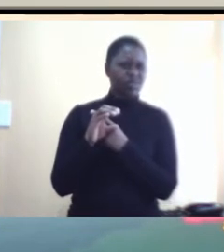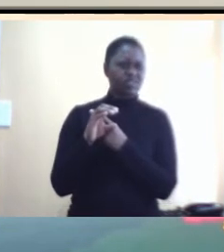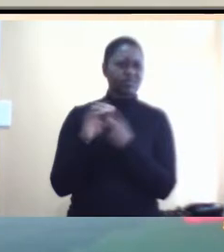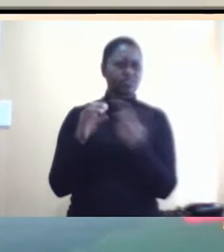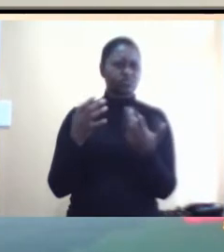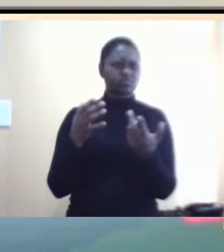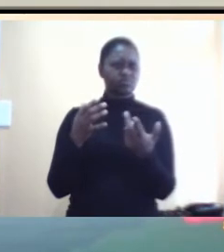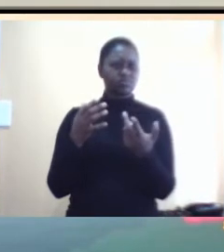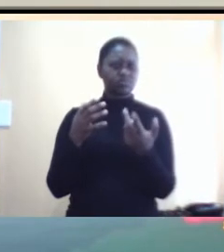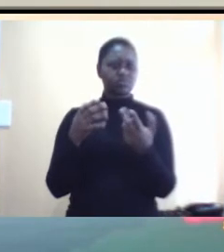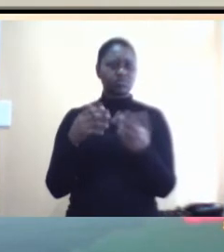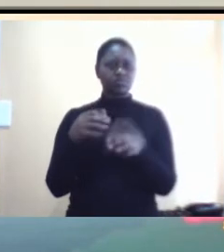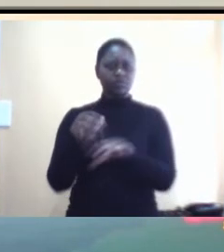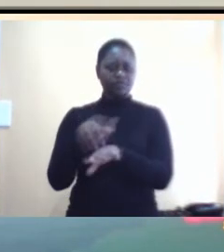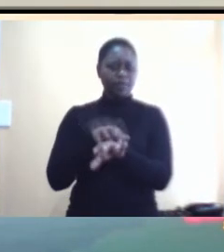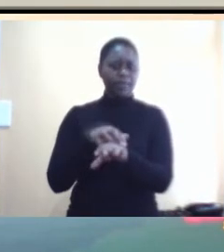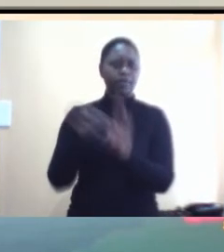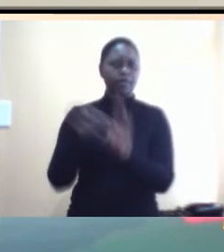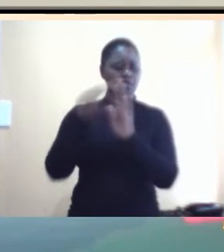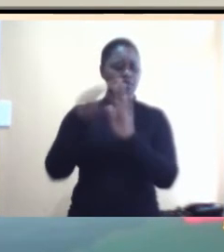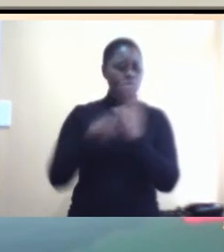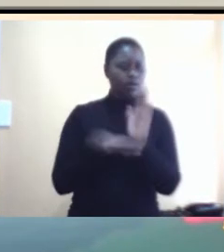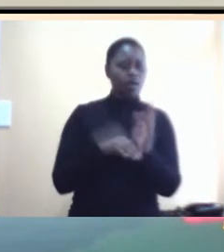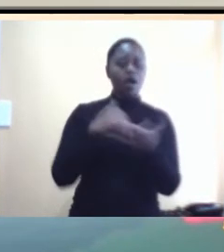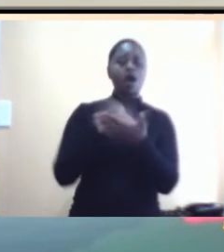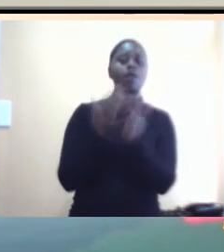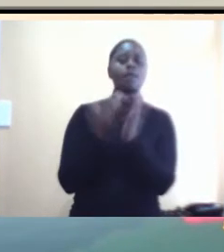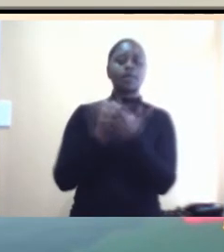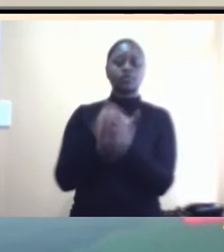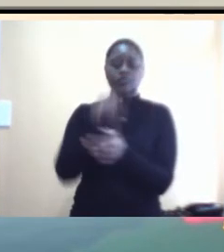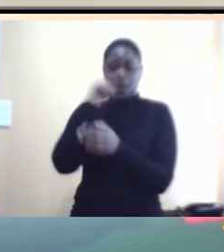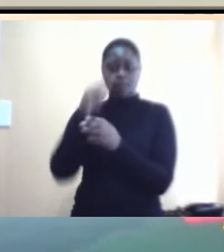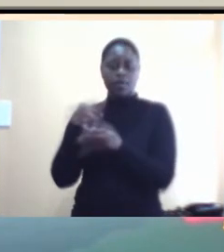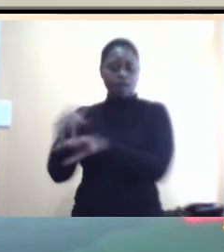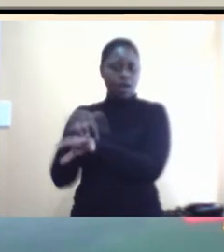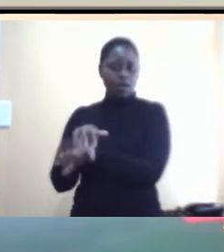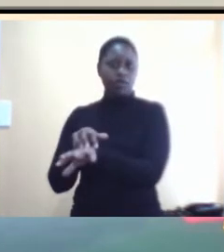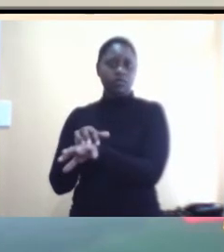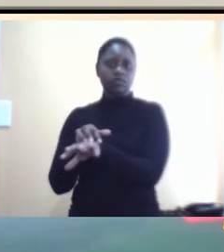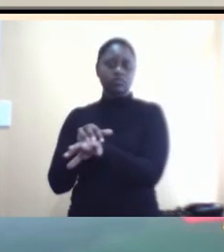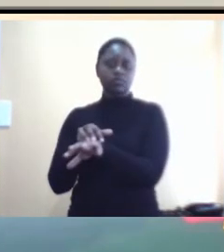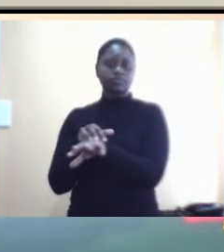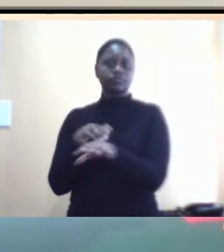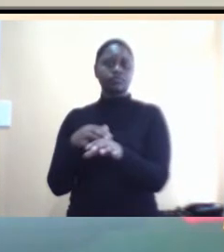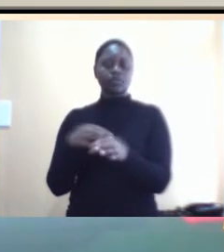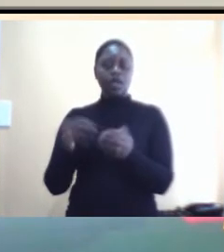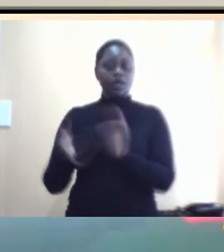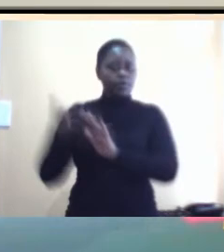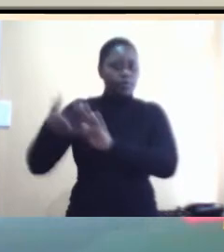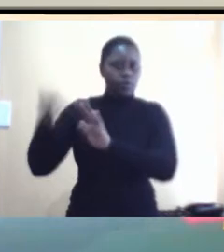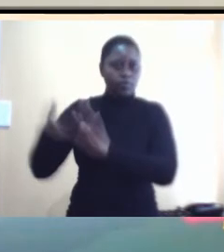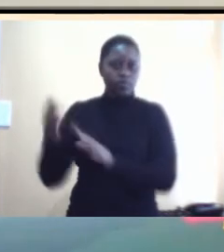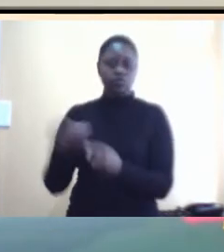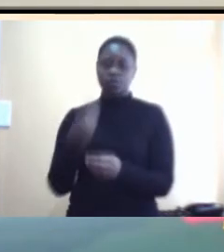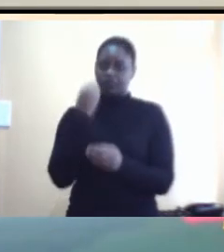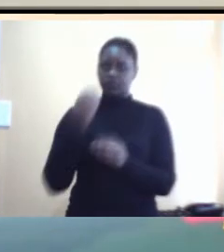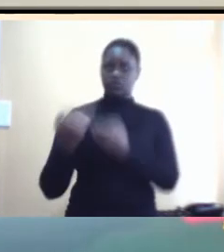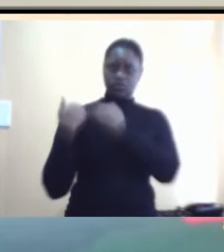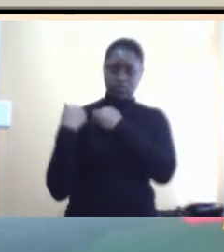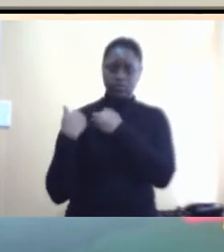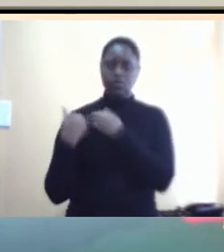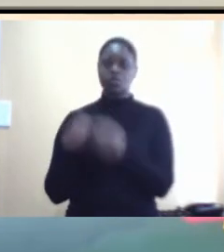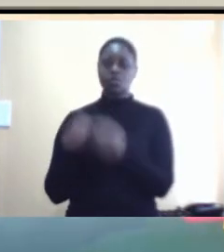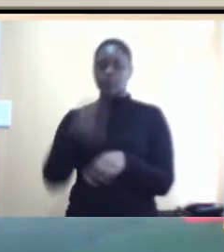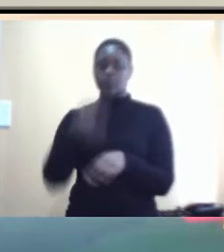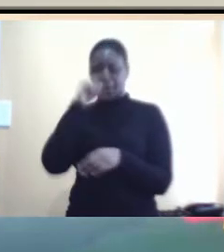conservation farming programs as part of our urban agriculture concept and promotion of food security within the